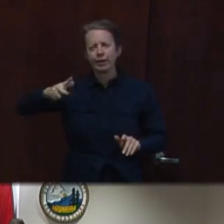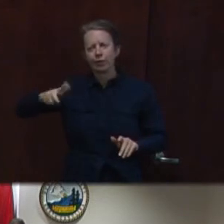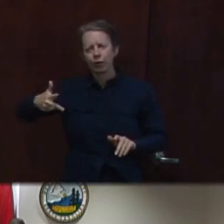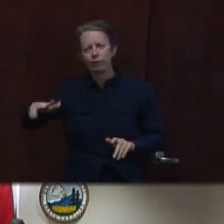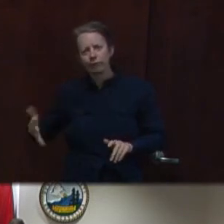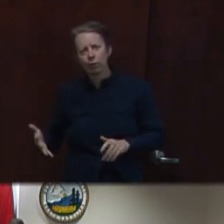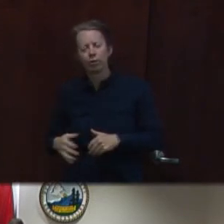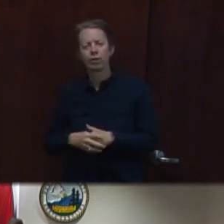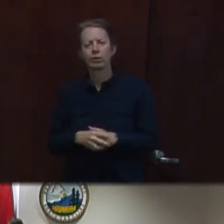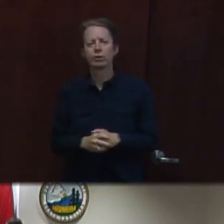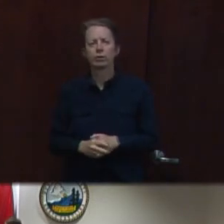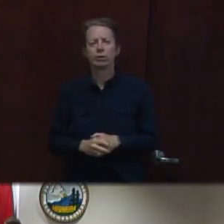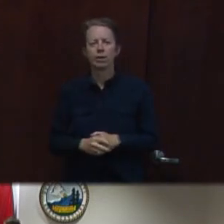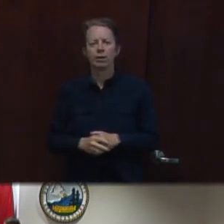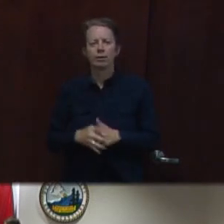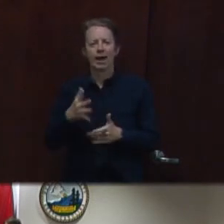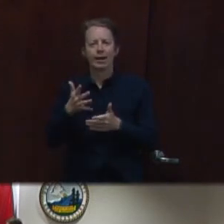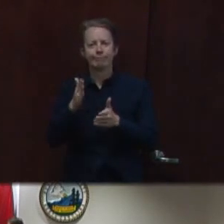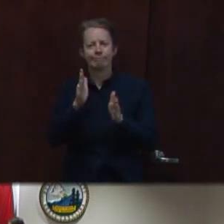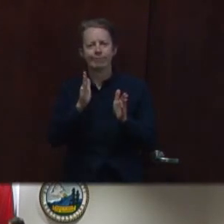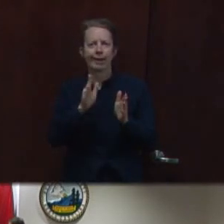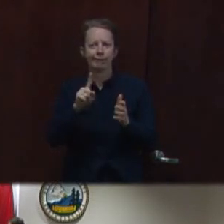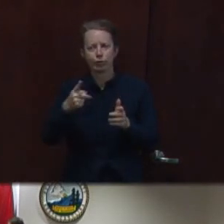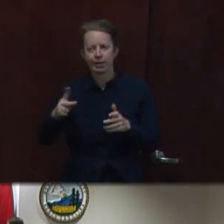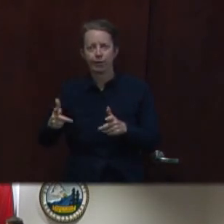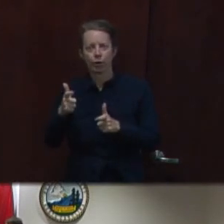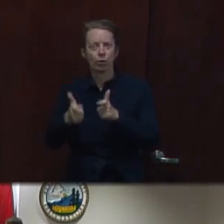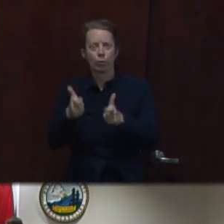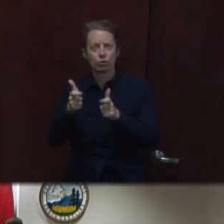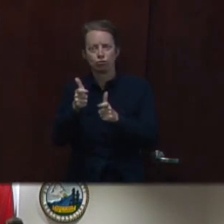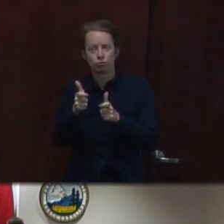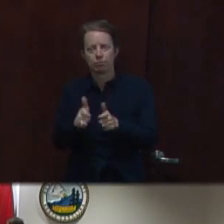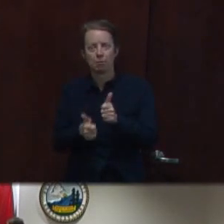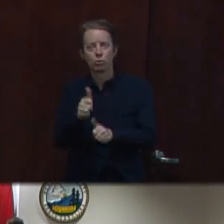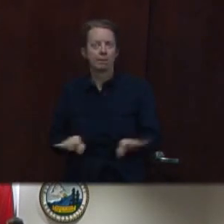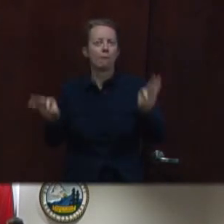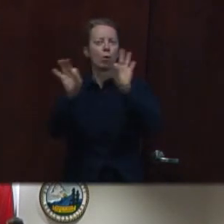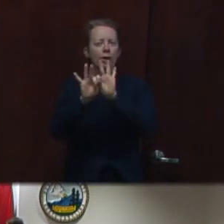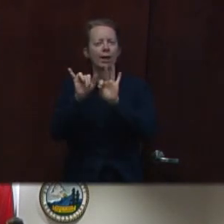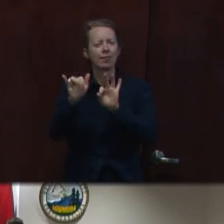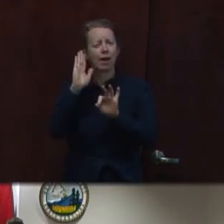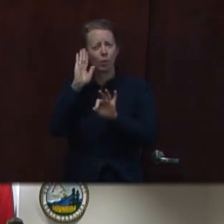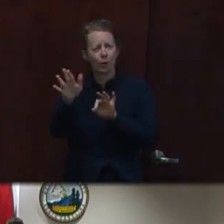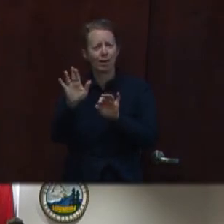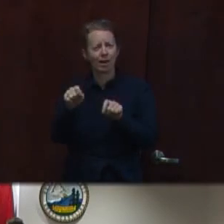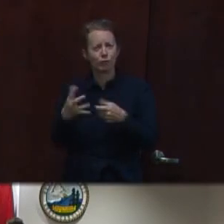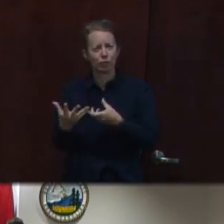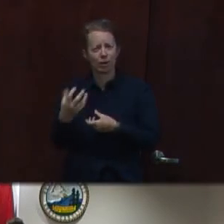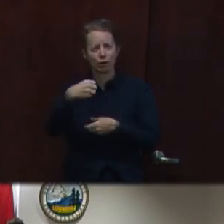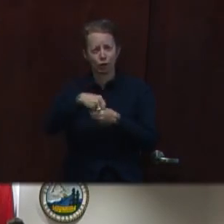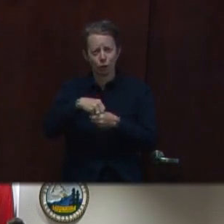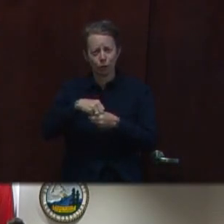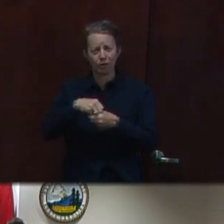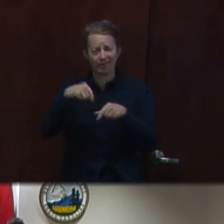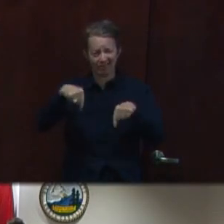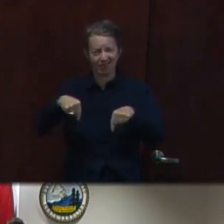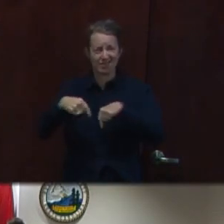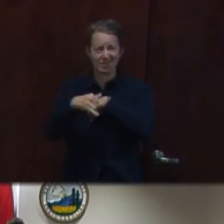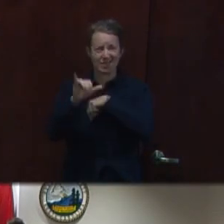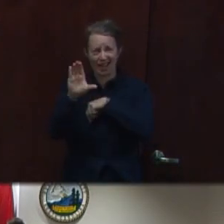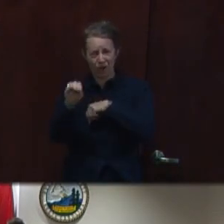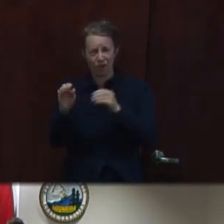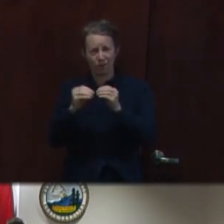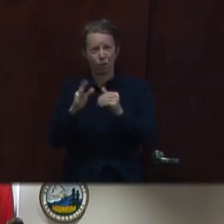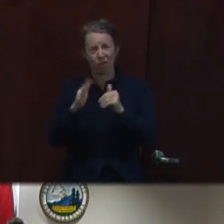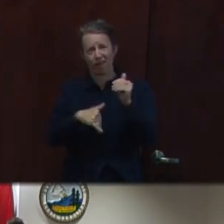whole initiative ultimately is going to have to encompass for a county with more than 250,000 people and people needing to